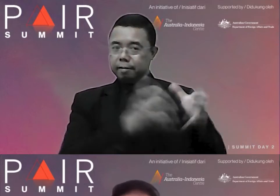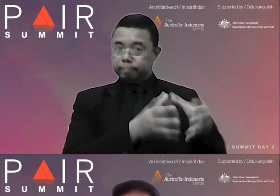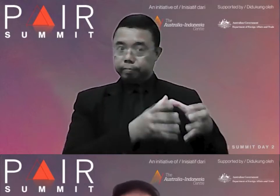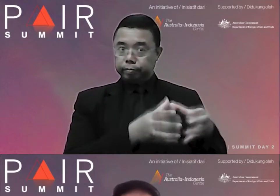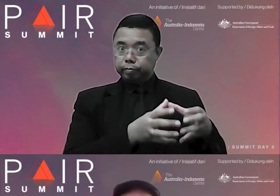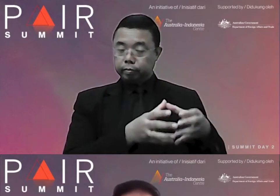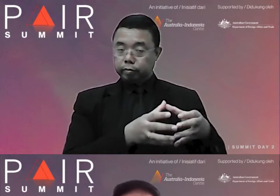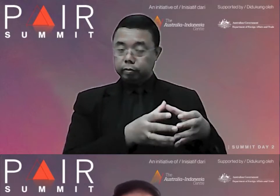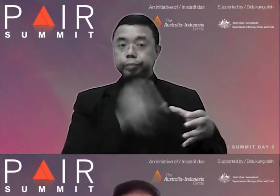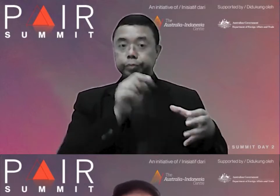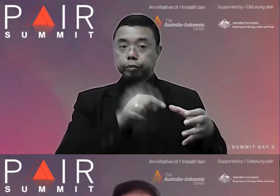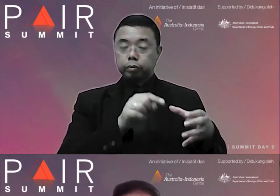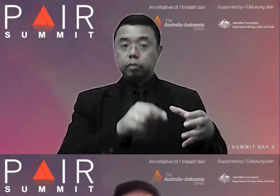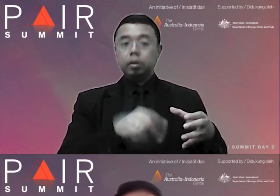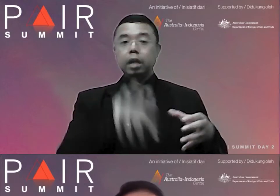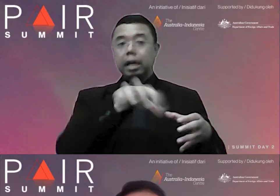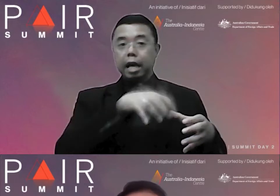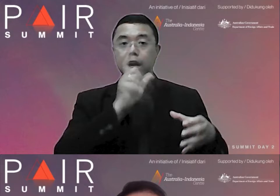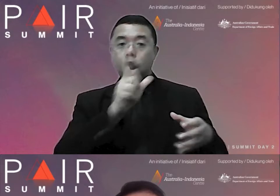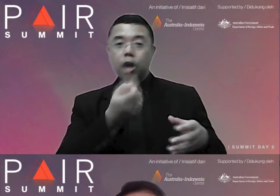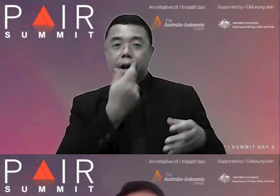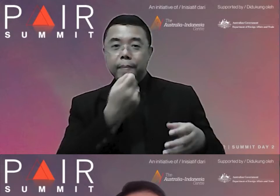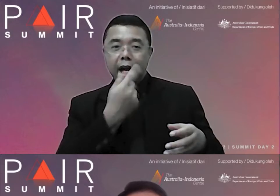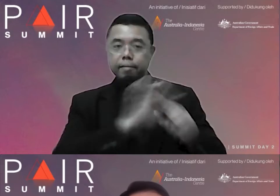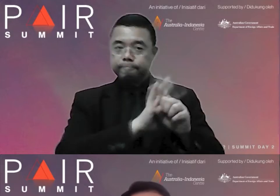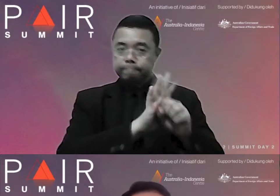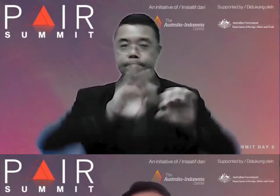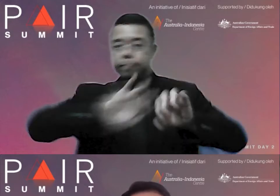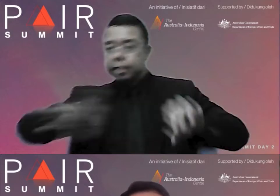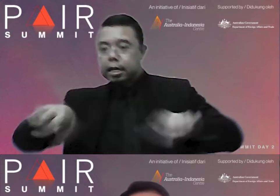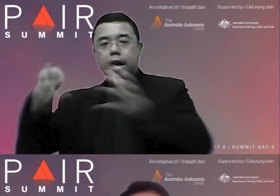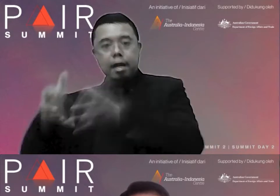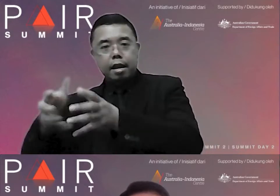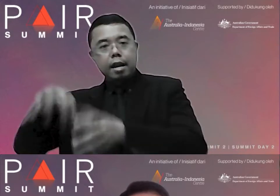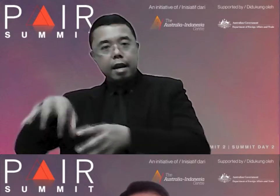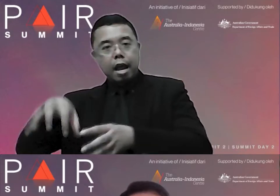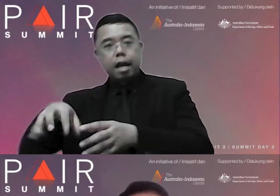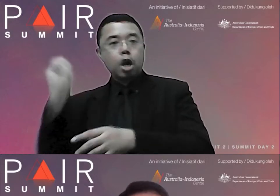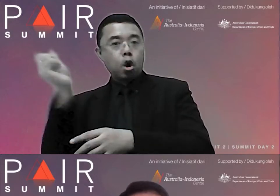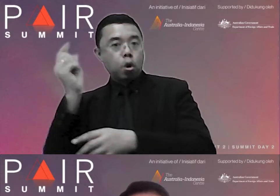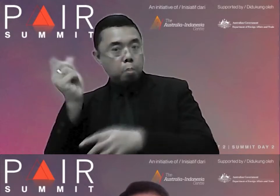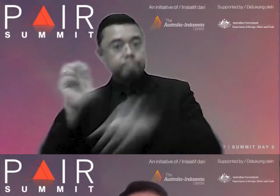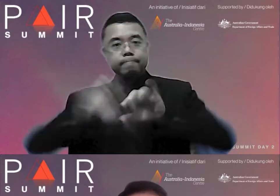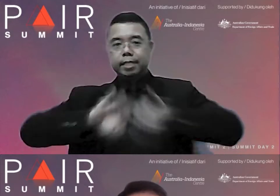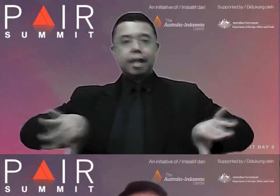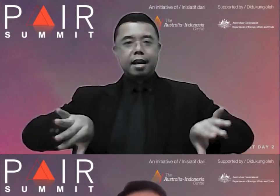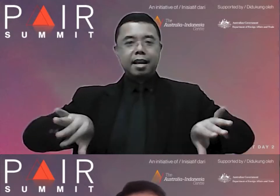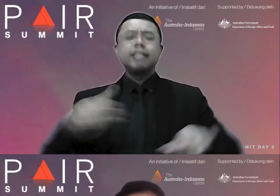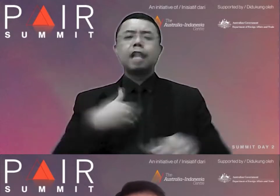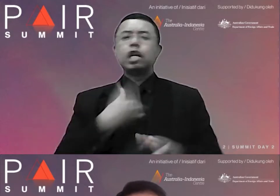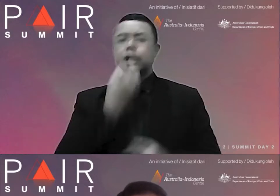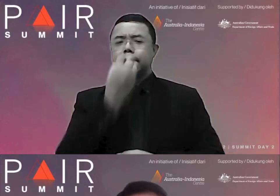non-COVID-19 patients area. So I would say that our findings suggest that at the policy